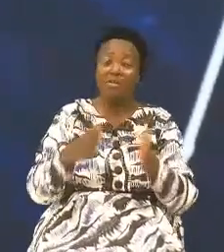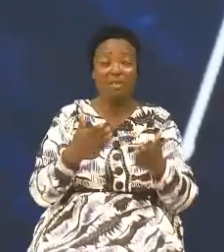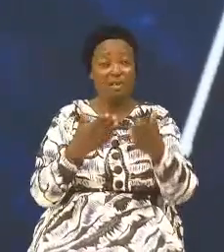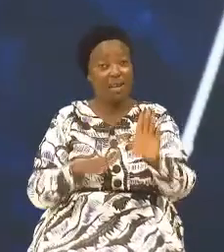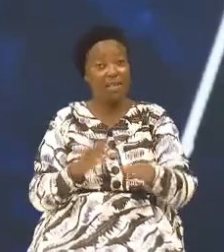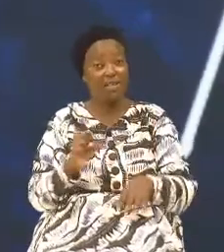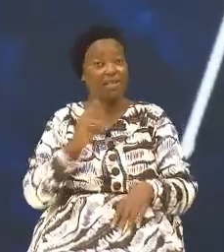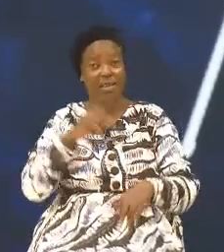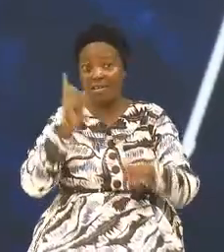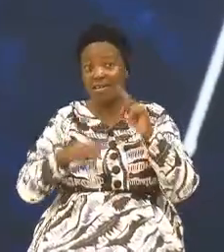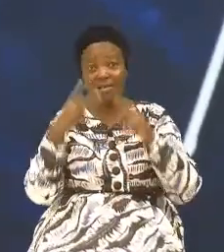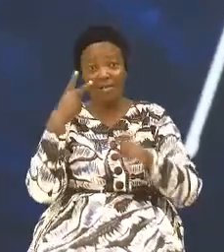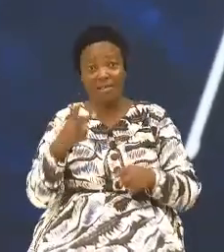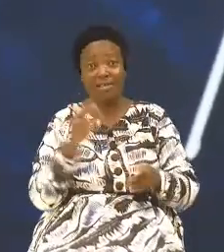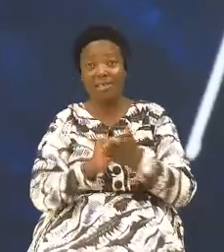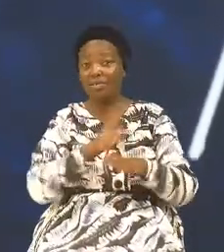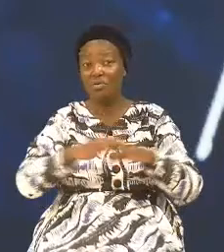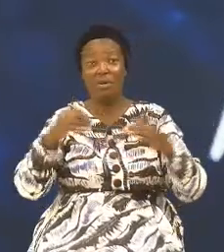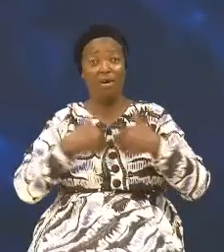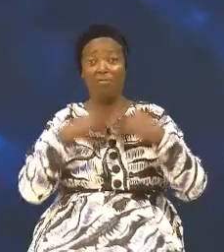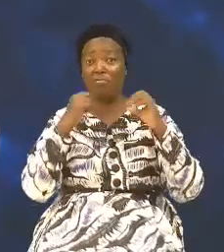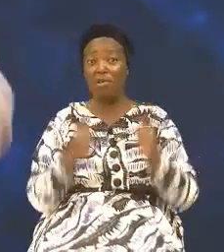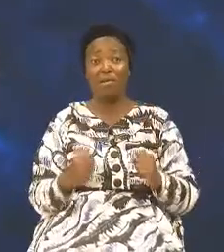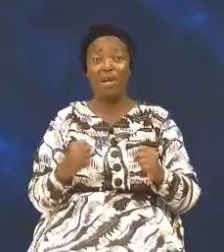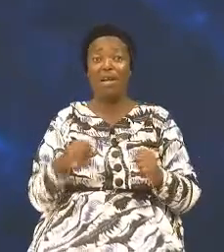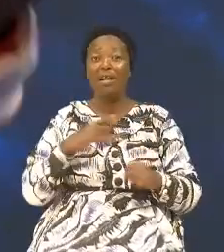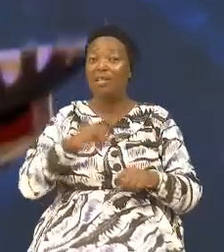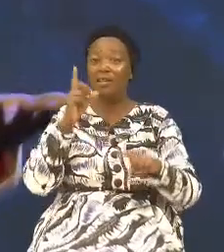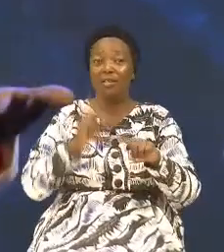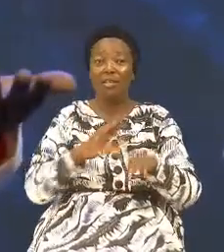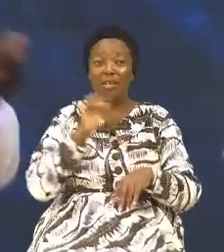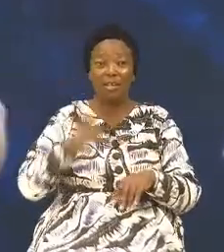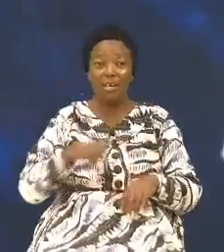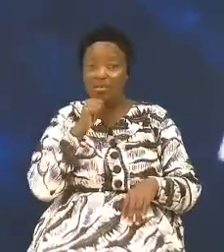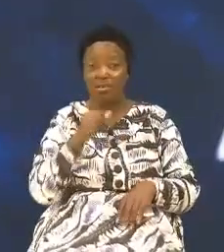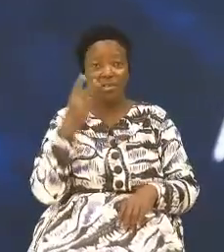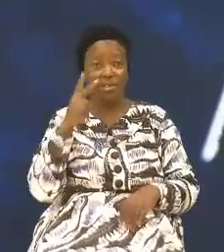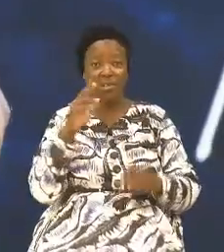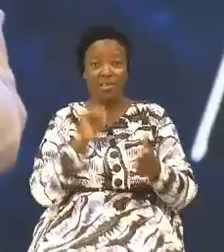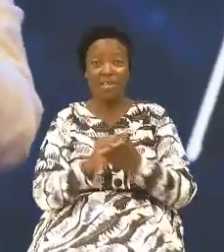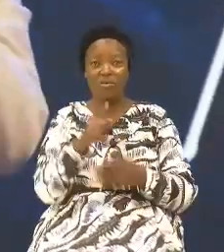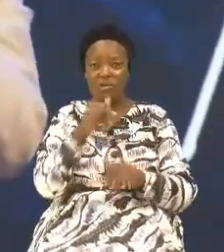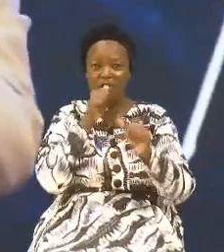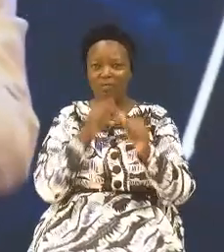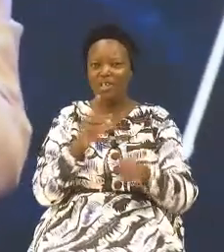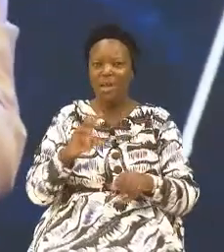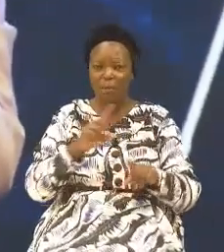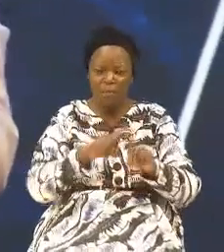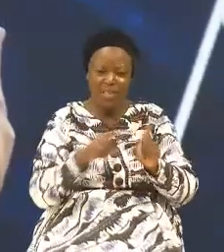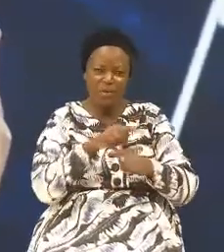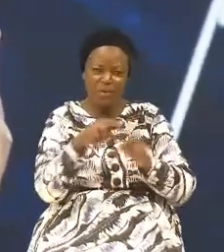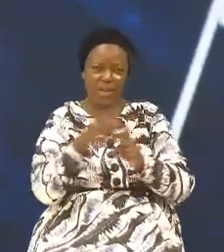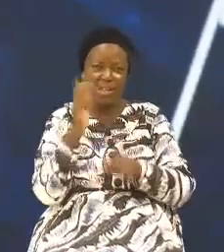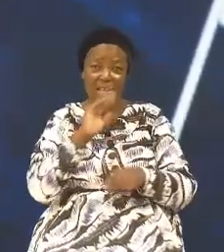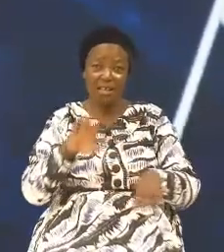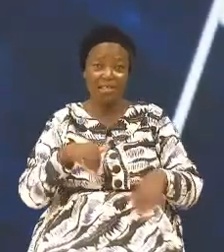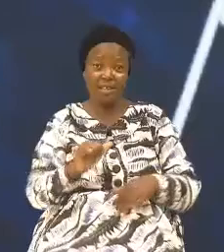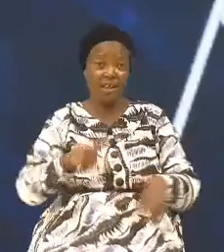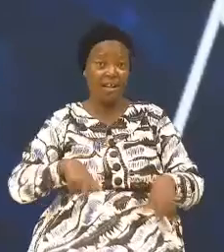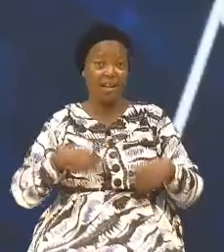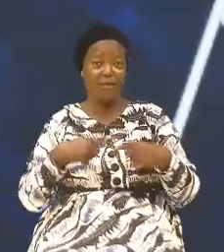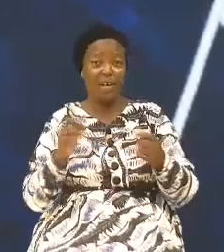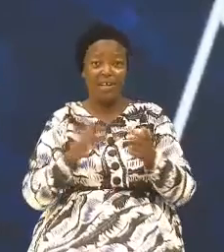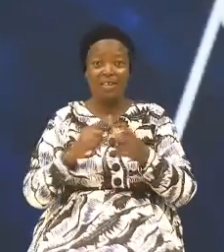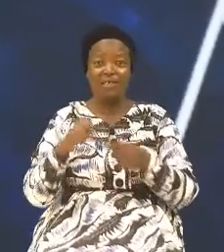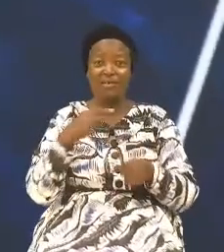that they are powerless. They cannot see that you are blessed. But when they are still alive, and they said you